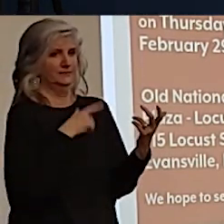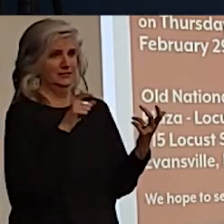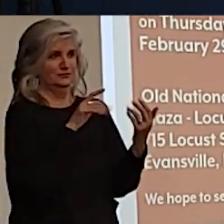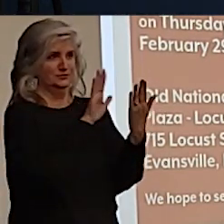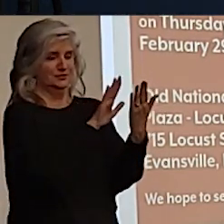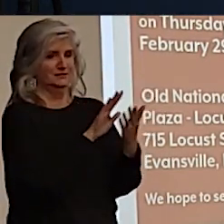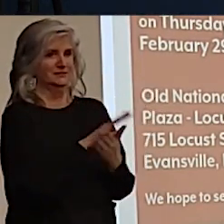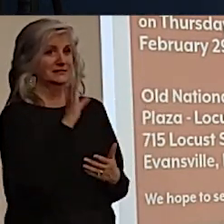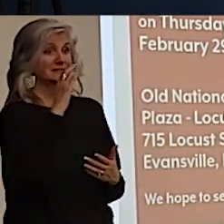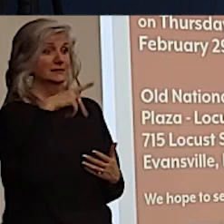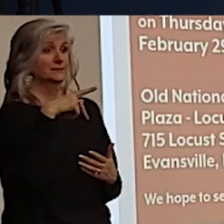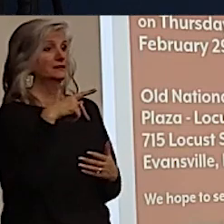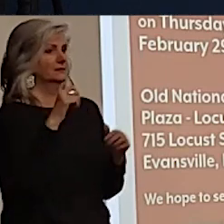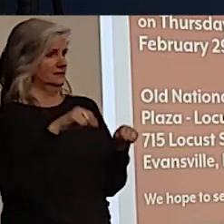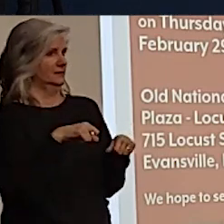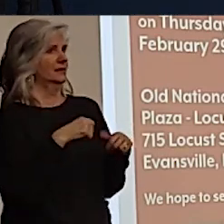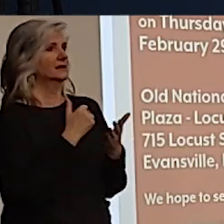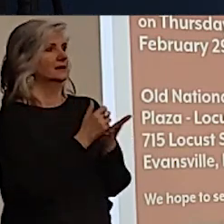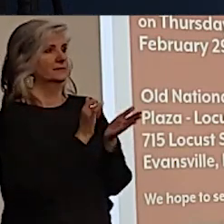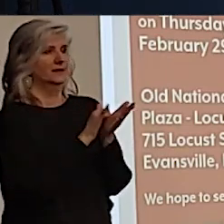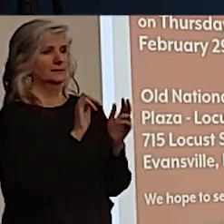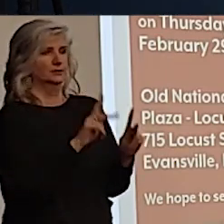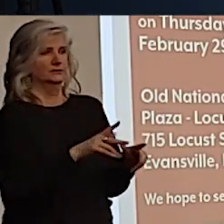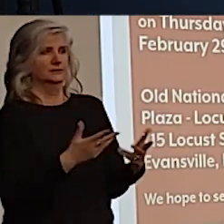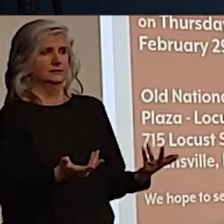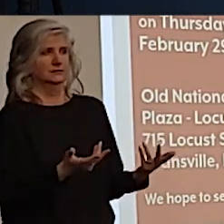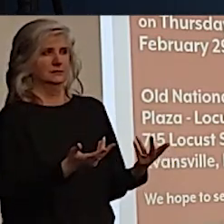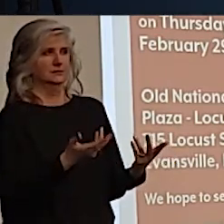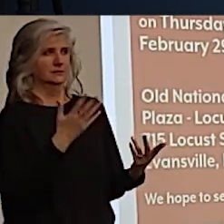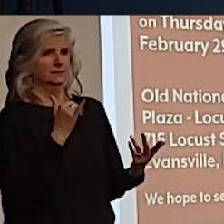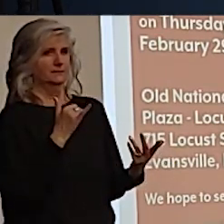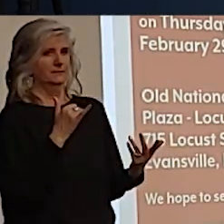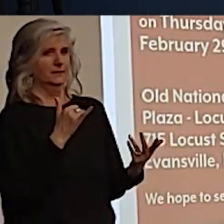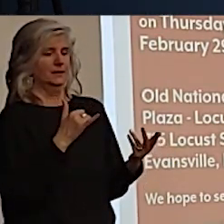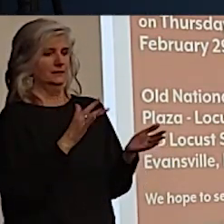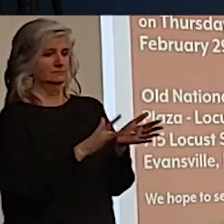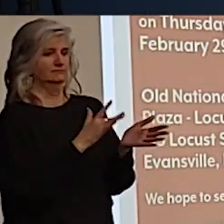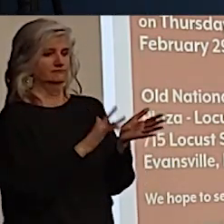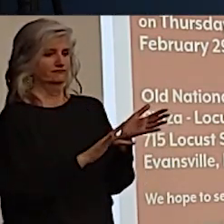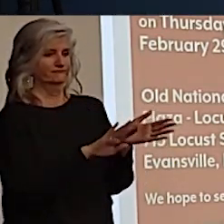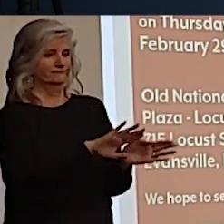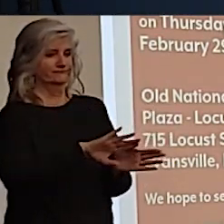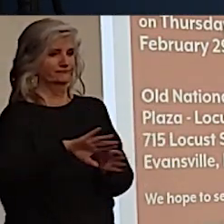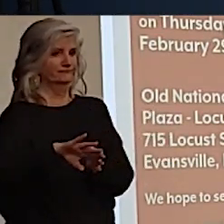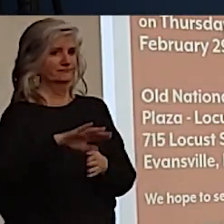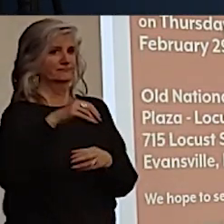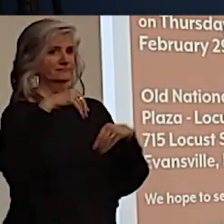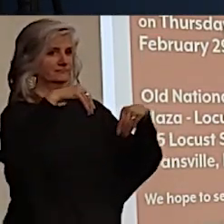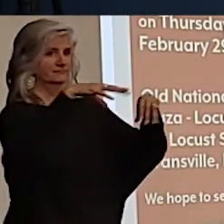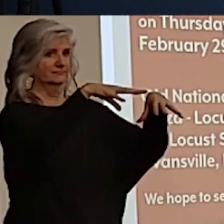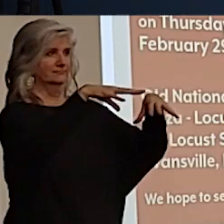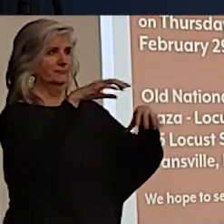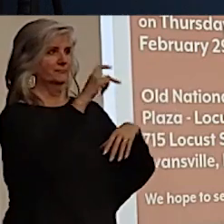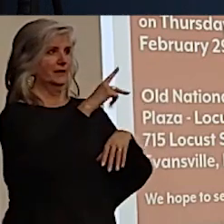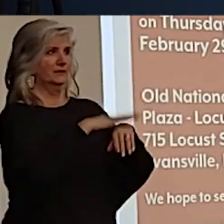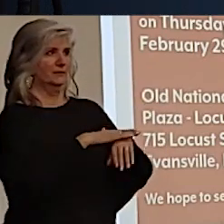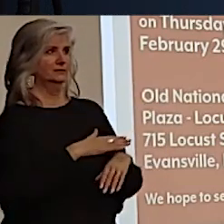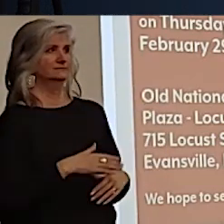address. And CenterPoint can help that person by, you know what, writing off their balance and turning their power back on, you